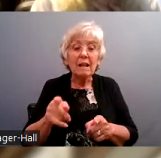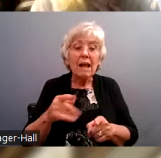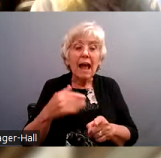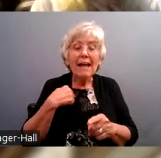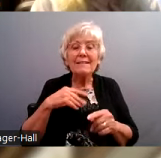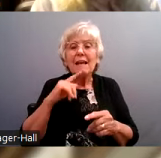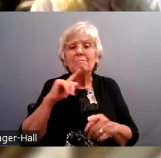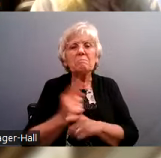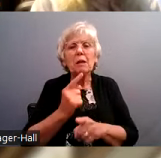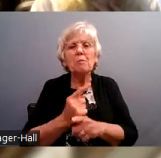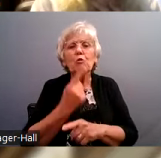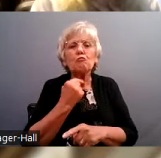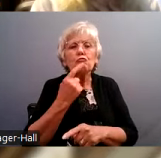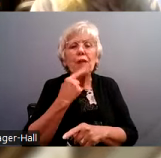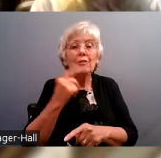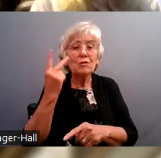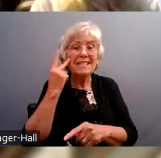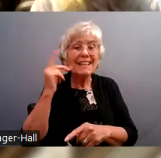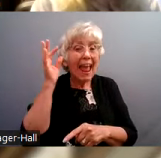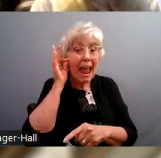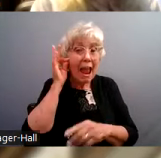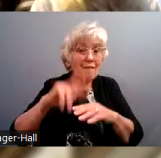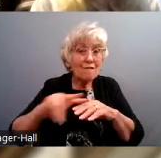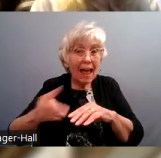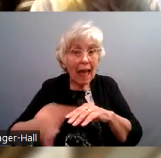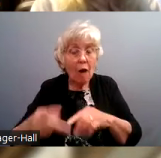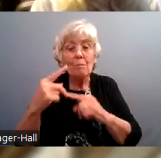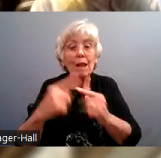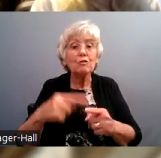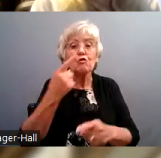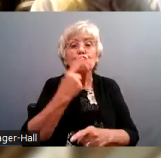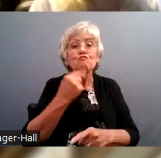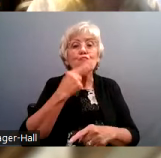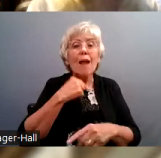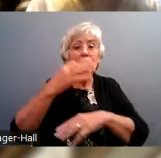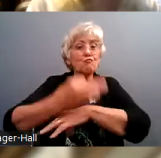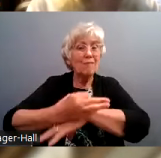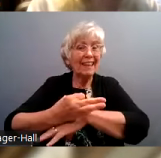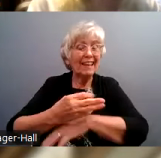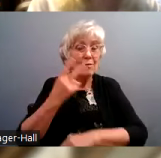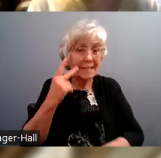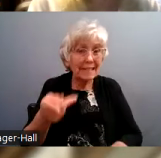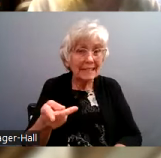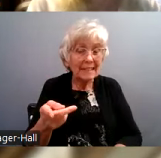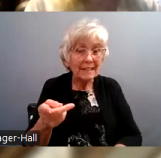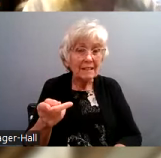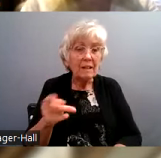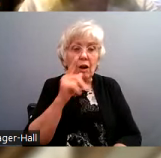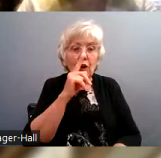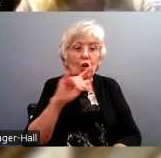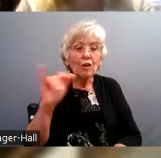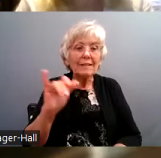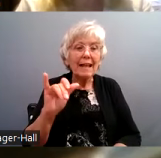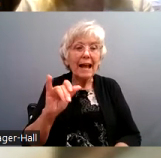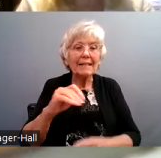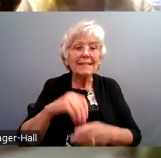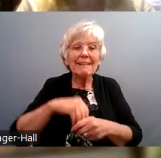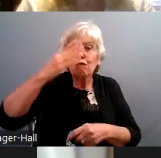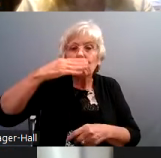red. You see the hair loss, but then you also see the red ring around it. That looks like it's right in front of the